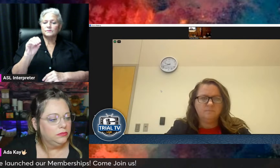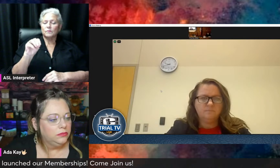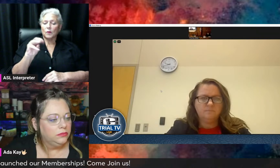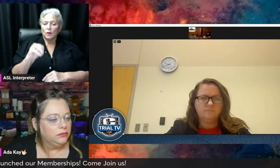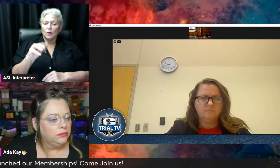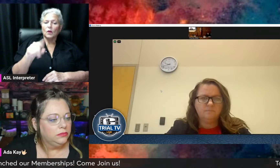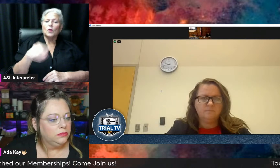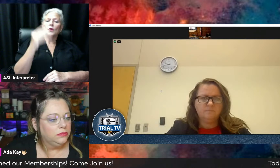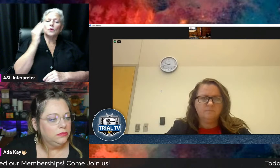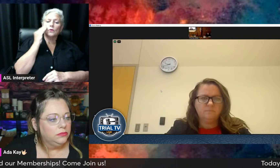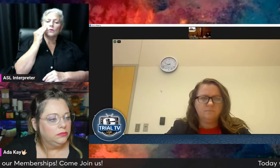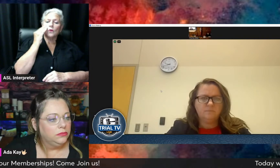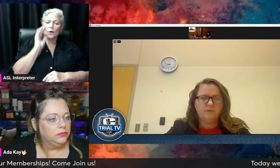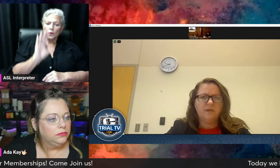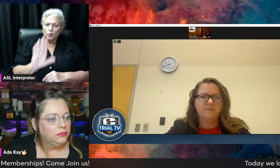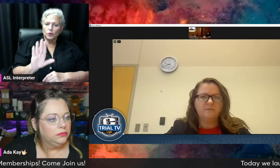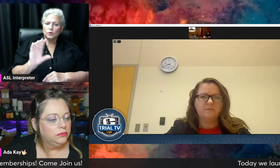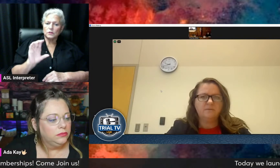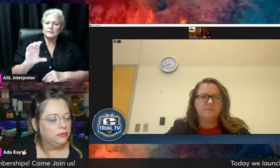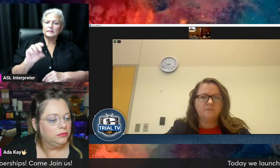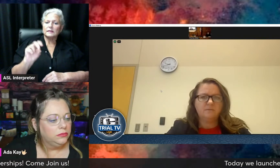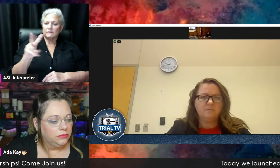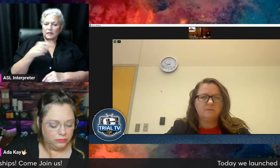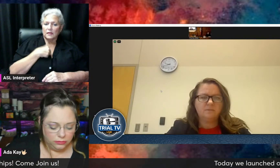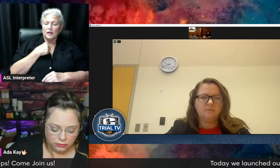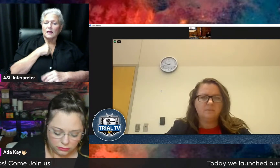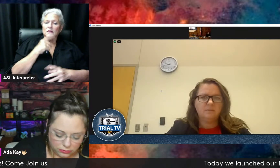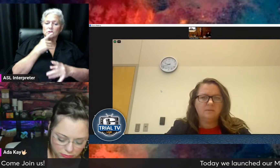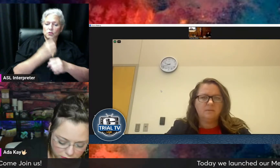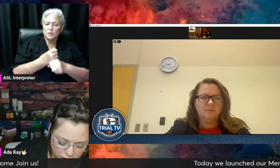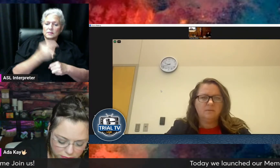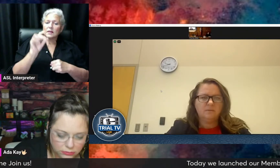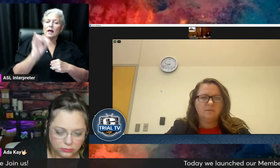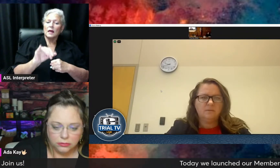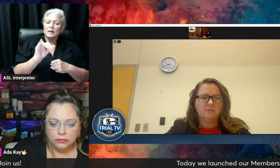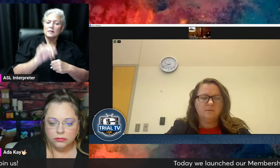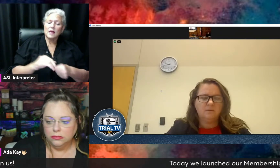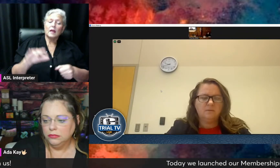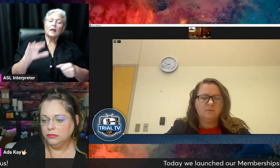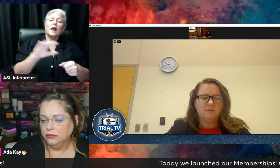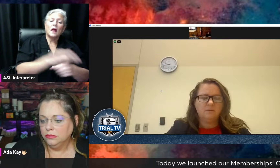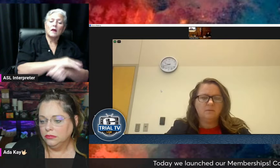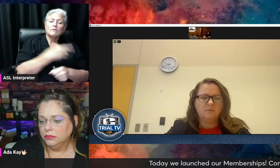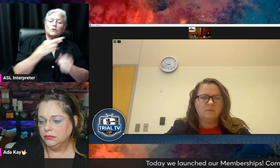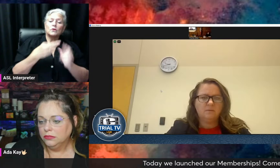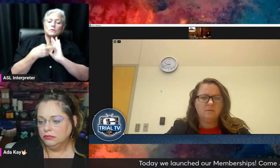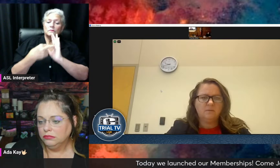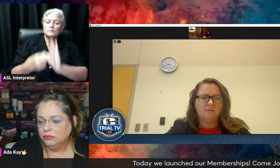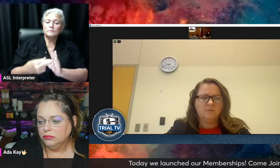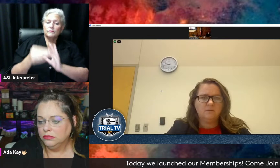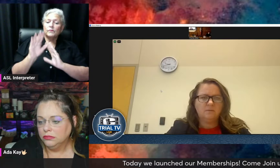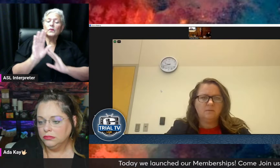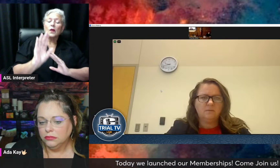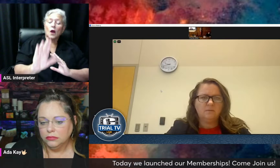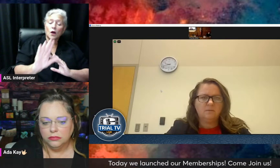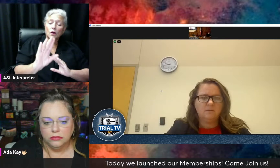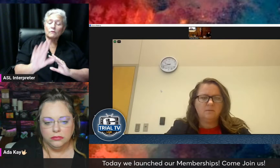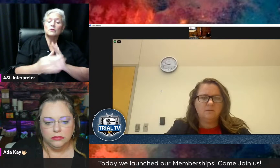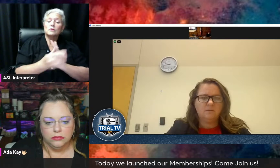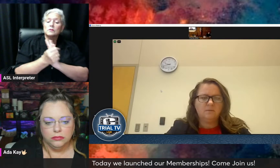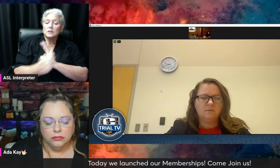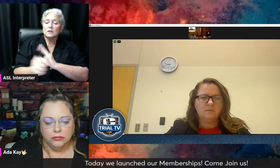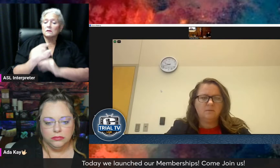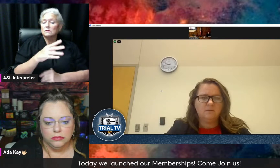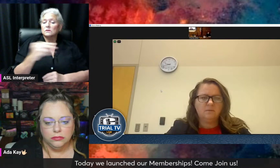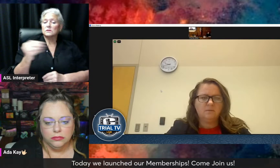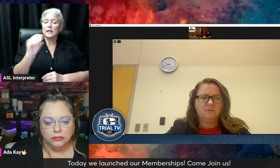I trust? Yes. Is that a complete and accurate representation of your qualifications and educational